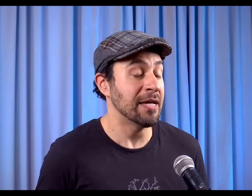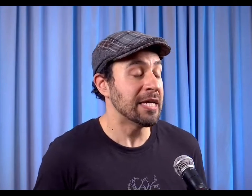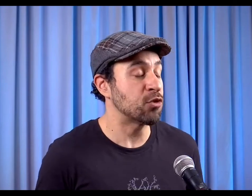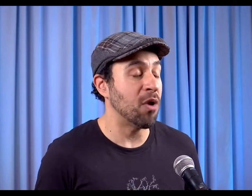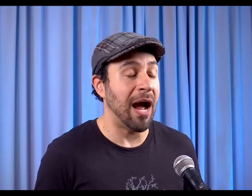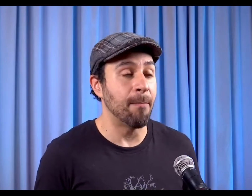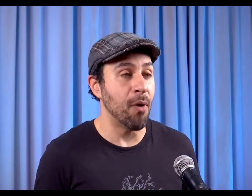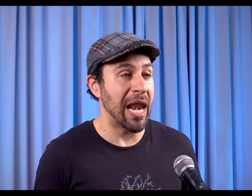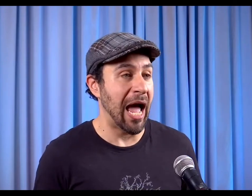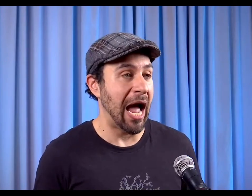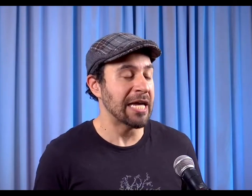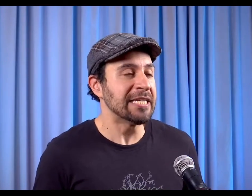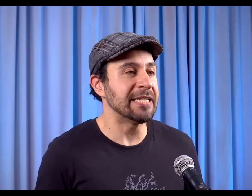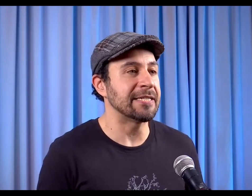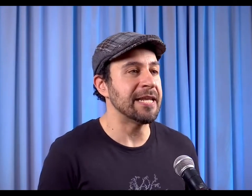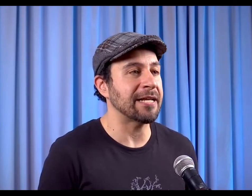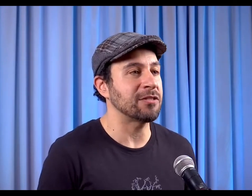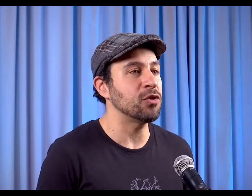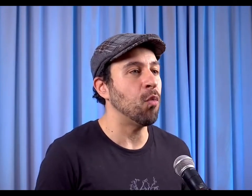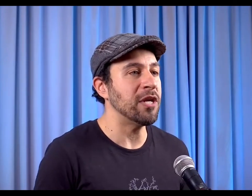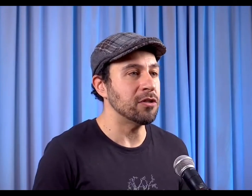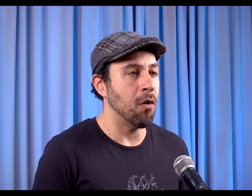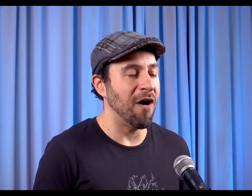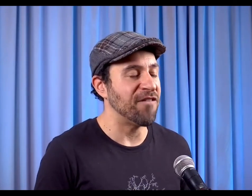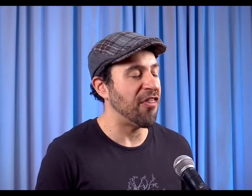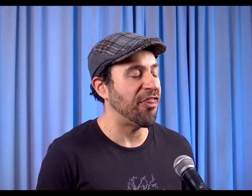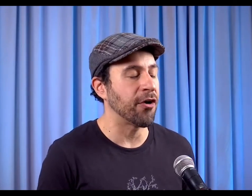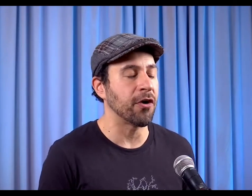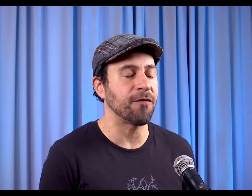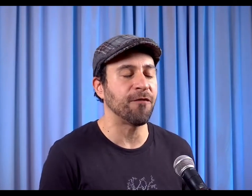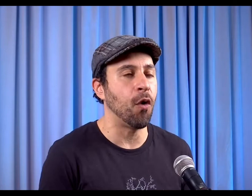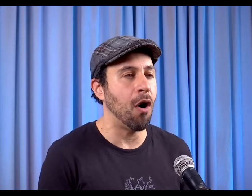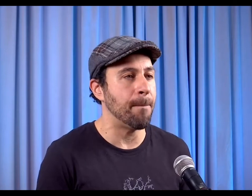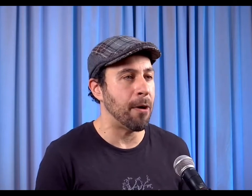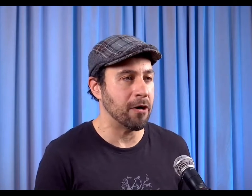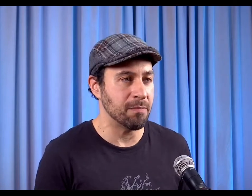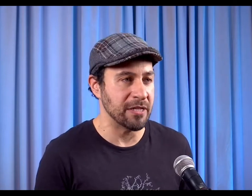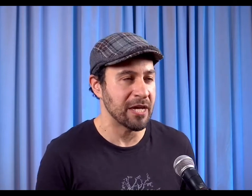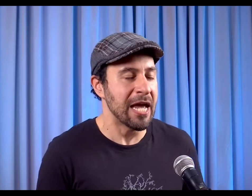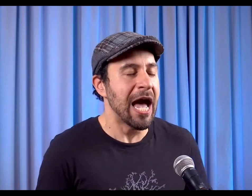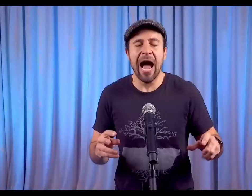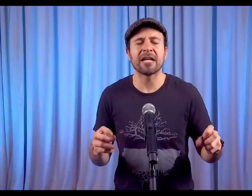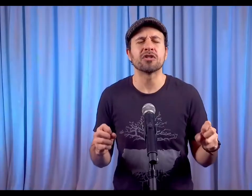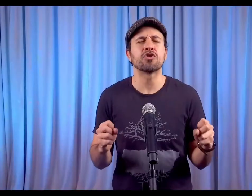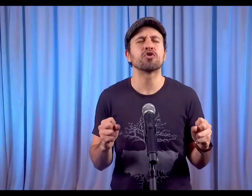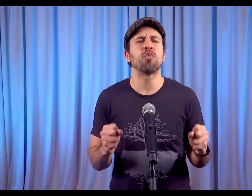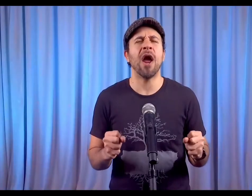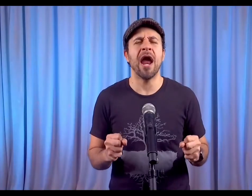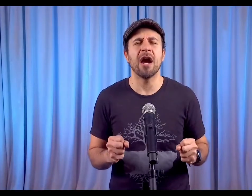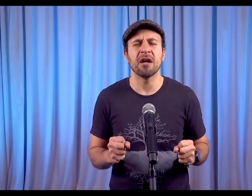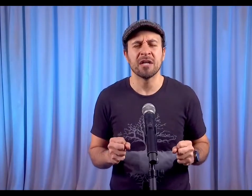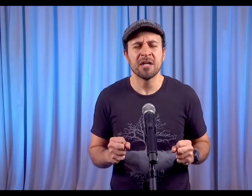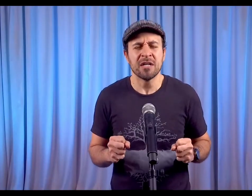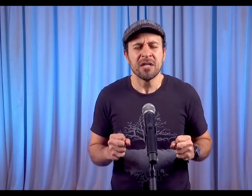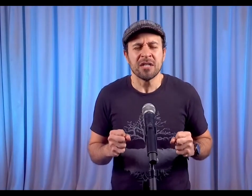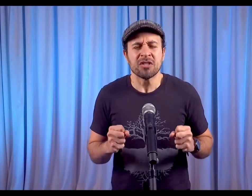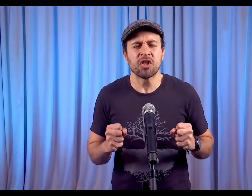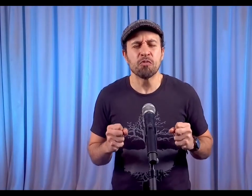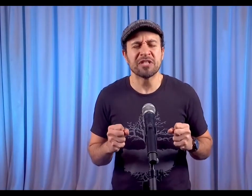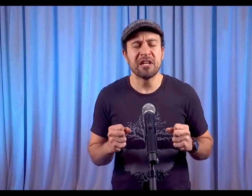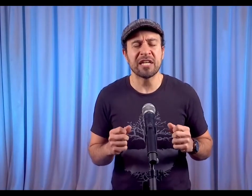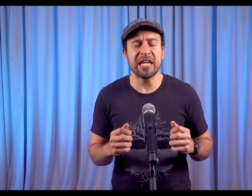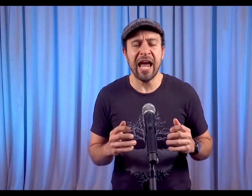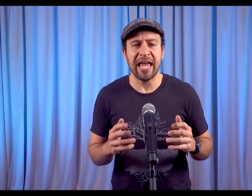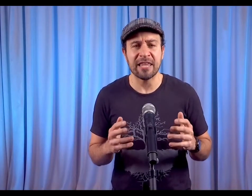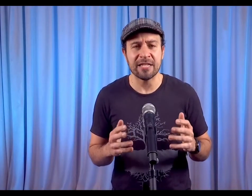cocina is where Abuela sits next to the window of our third floor apartment. I could swear